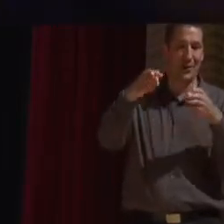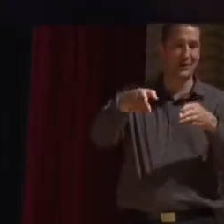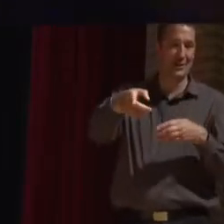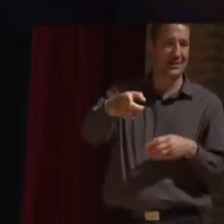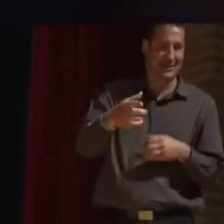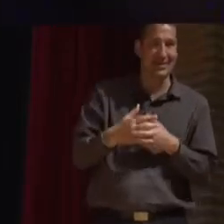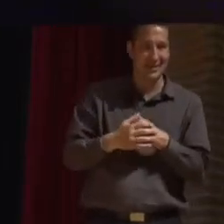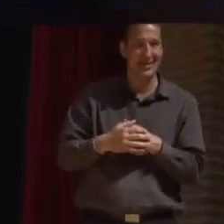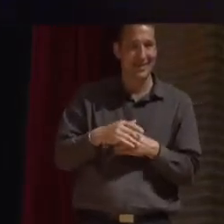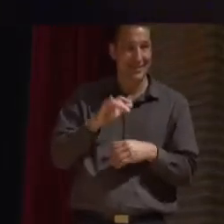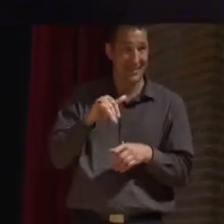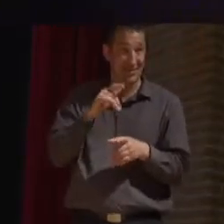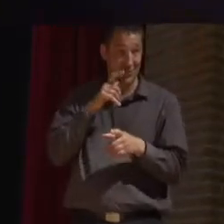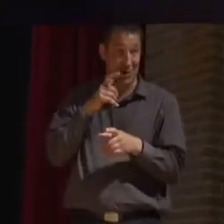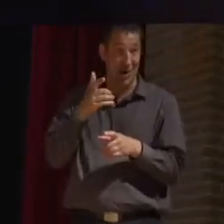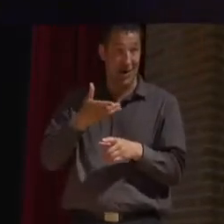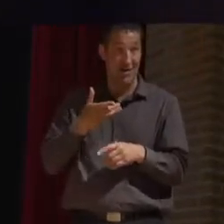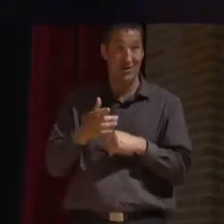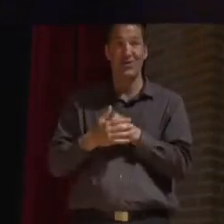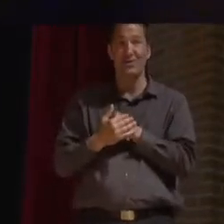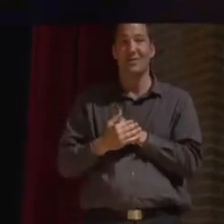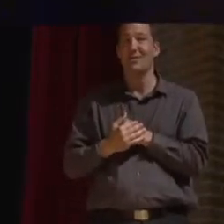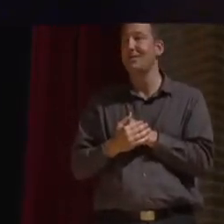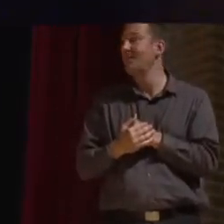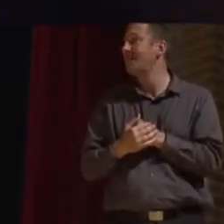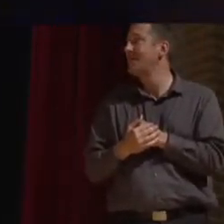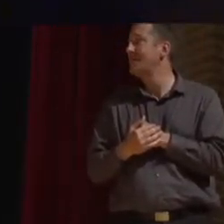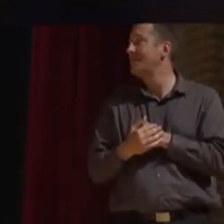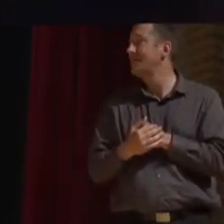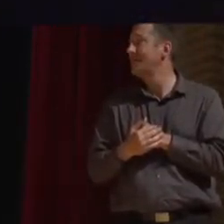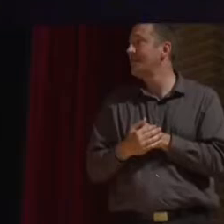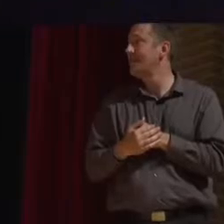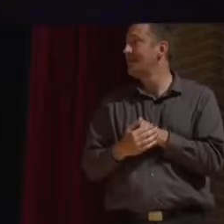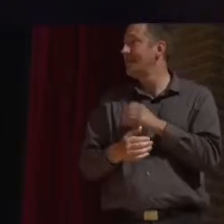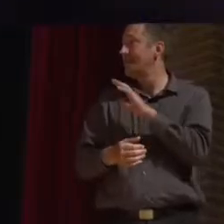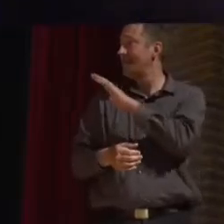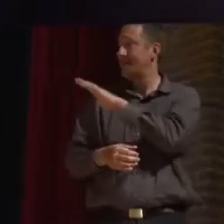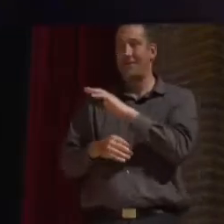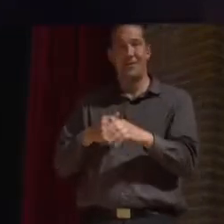I like that. Our business is a lot better than the restaurant.